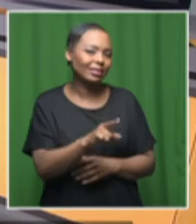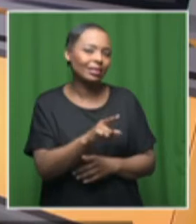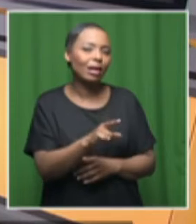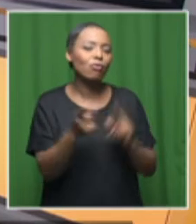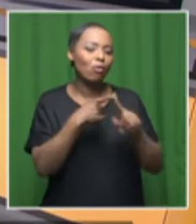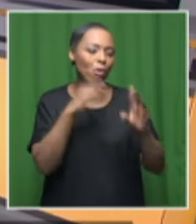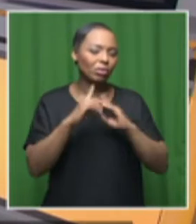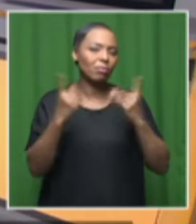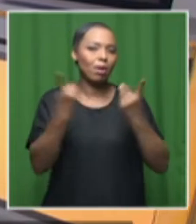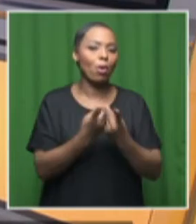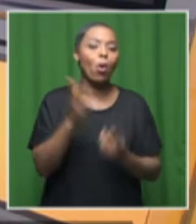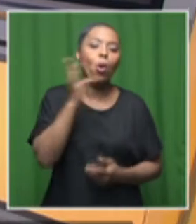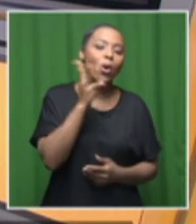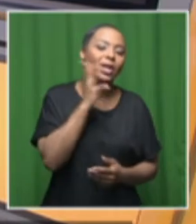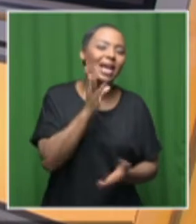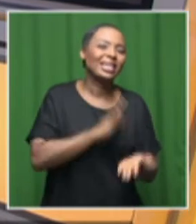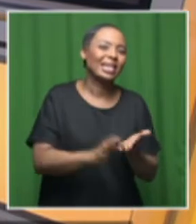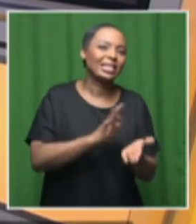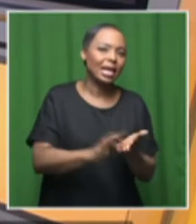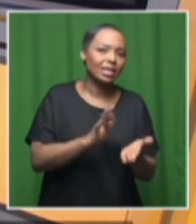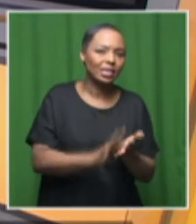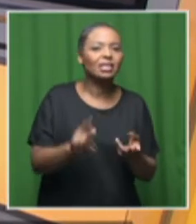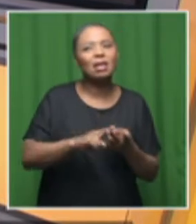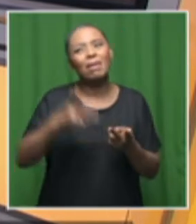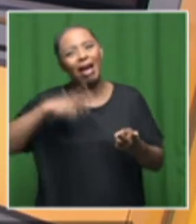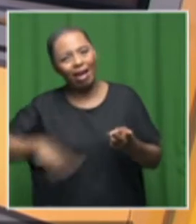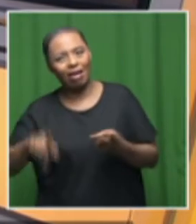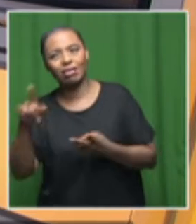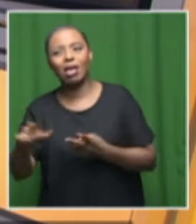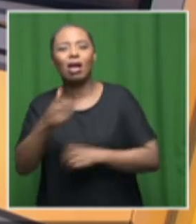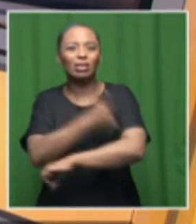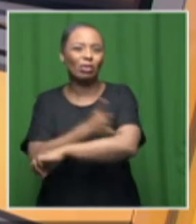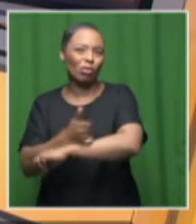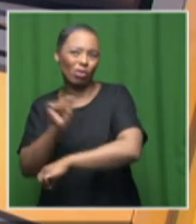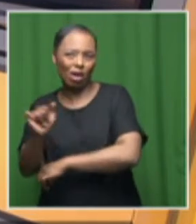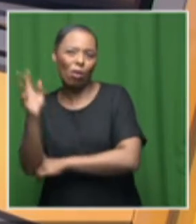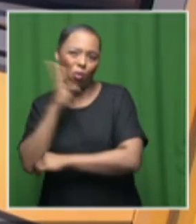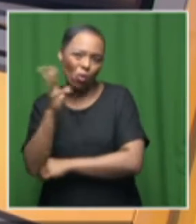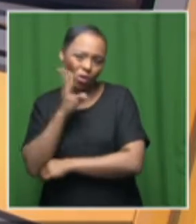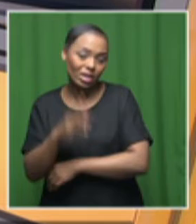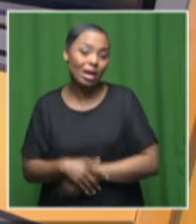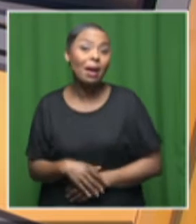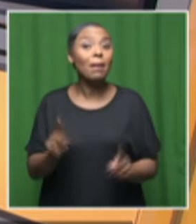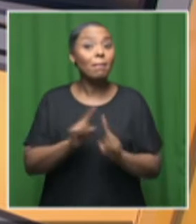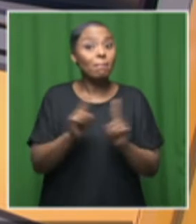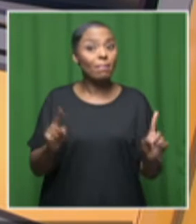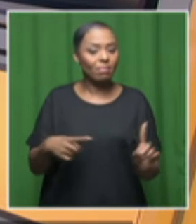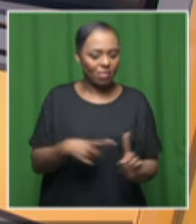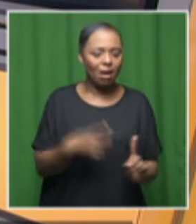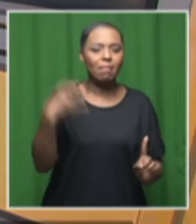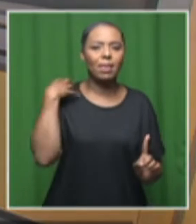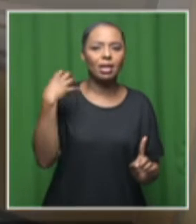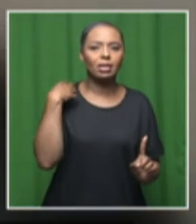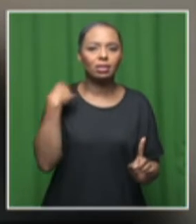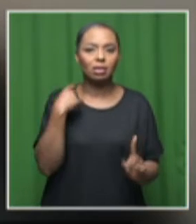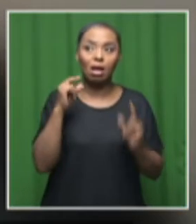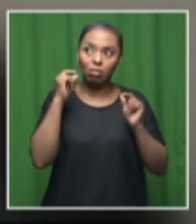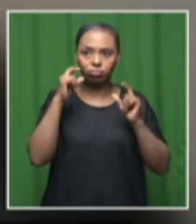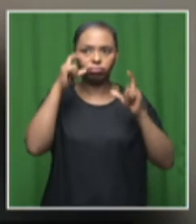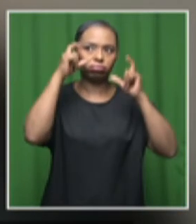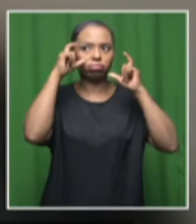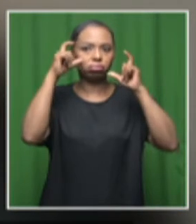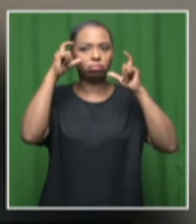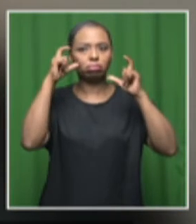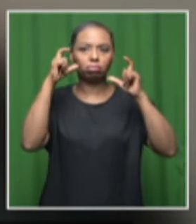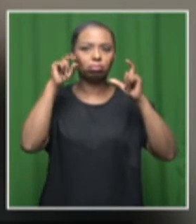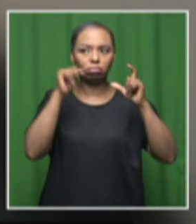the custodian of our water resources within our country. So the minister has to be very assertive in